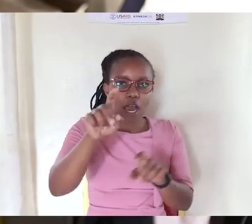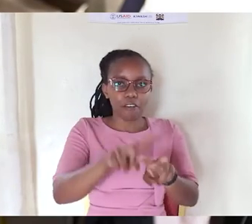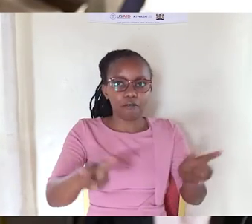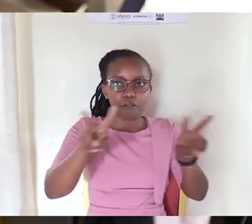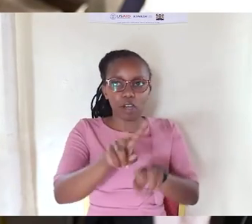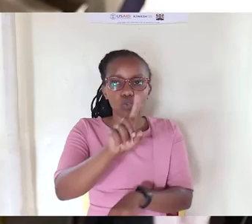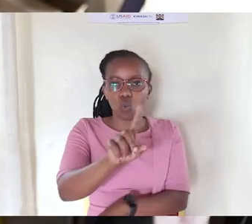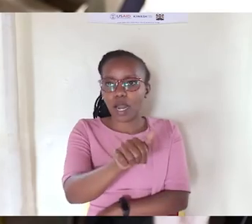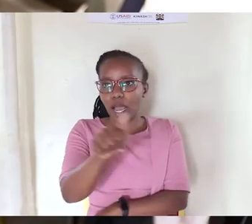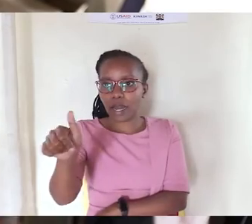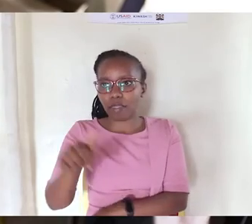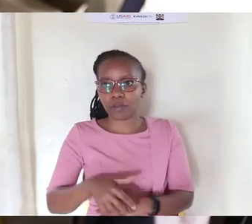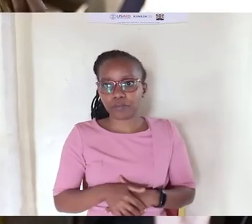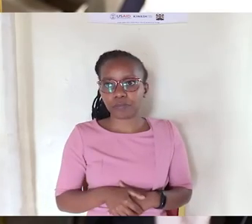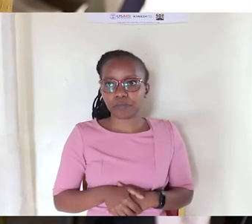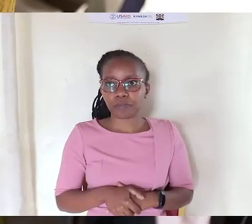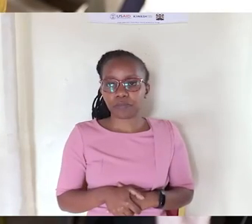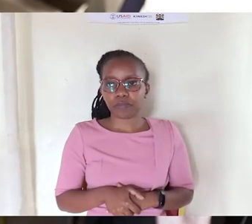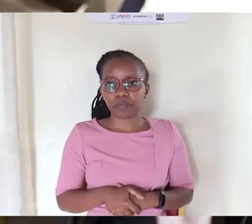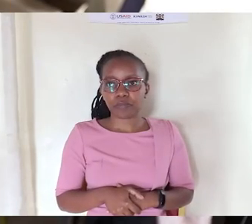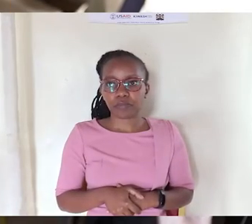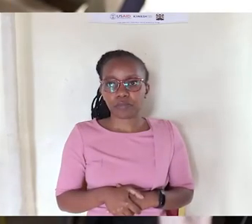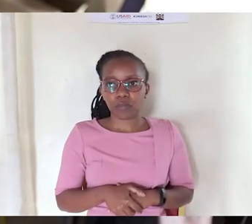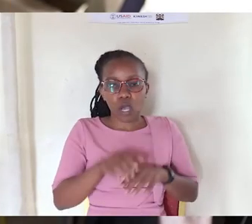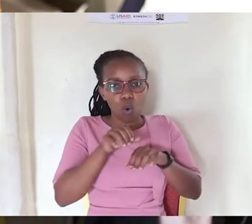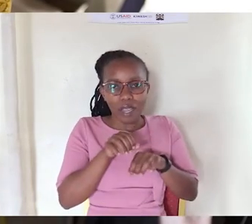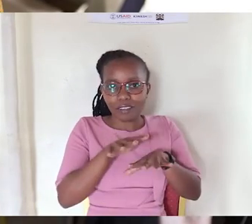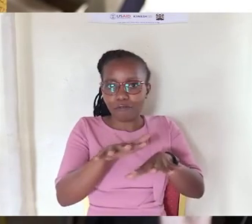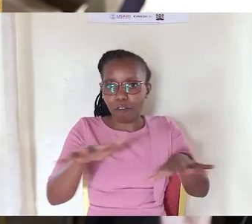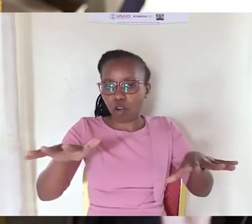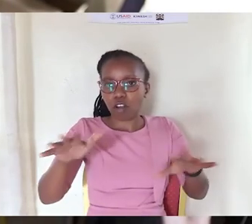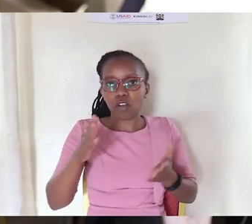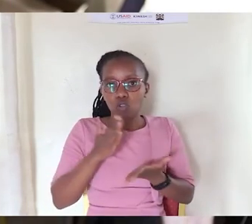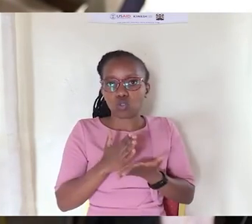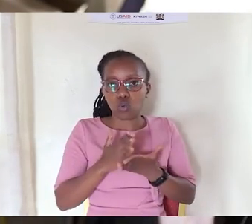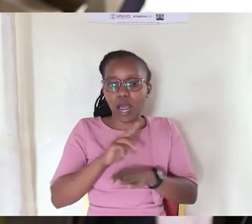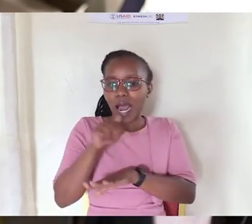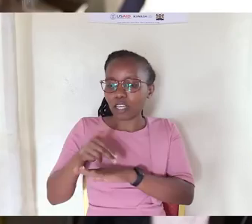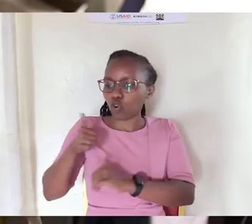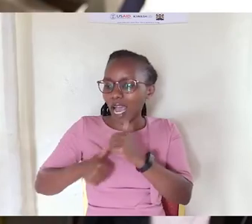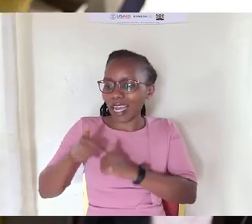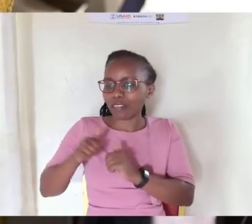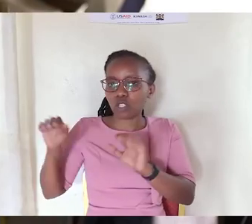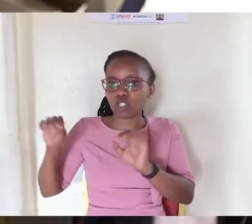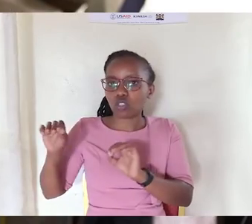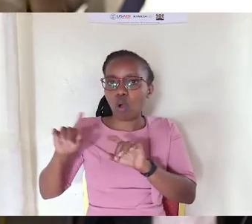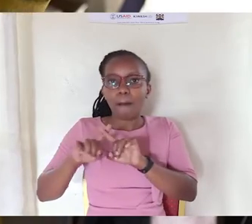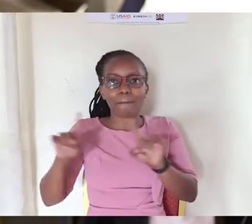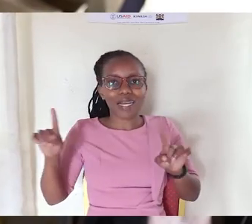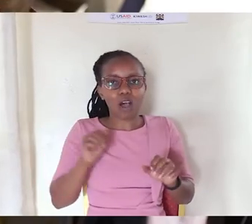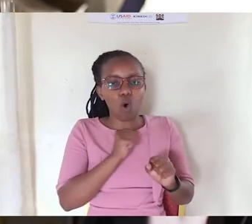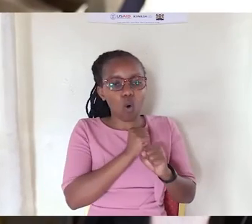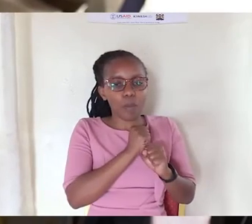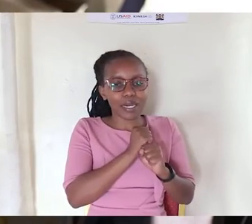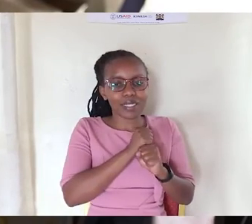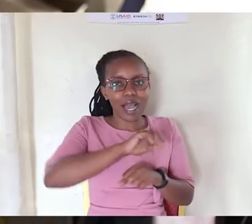each other person's work. We not only devolve it so that it is not a national activity, but it is operating even